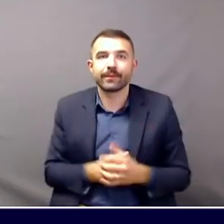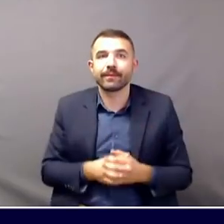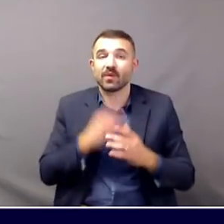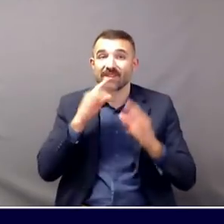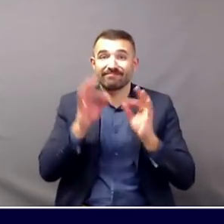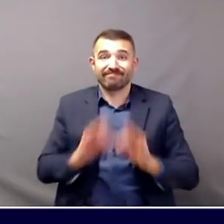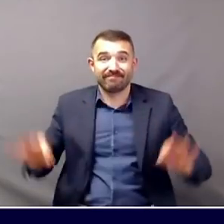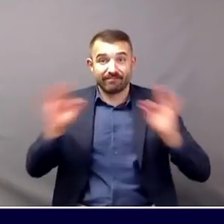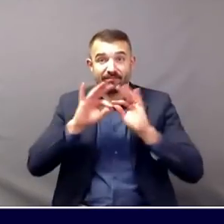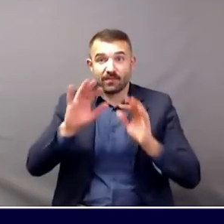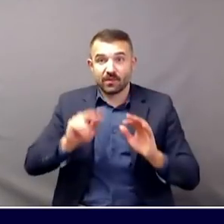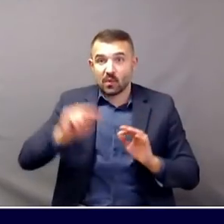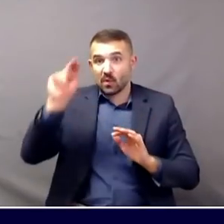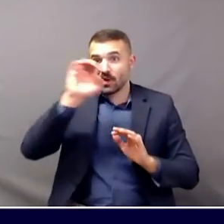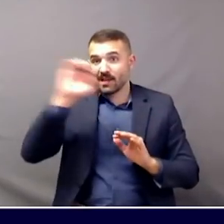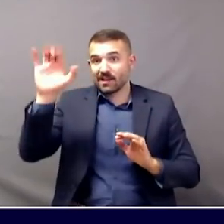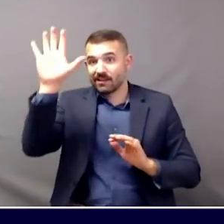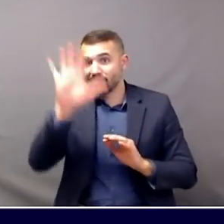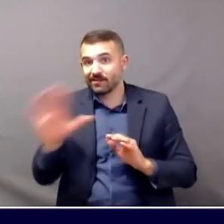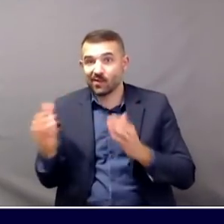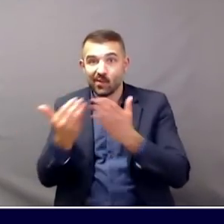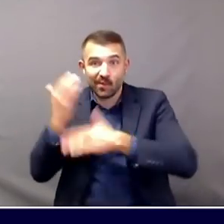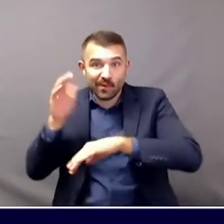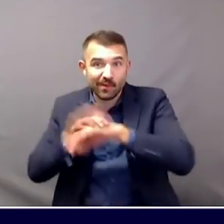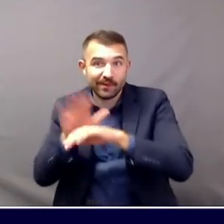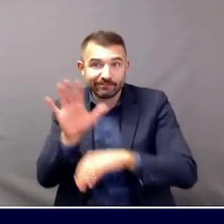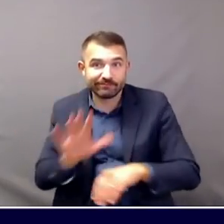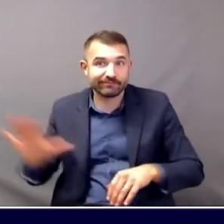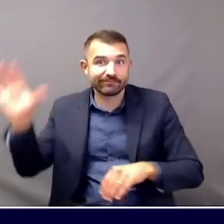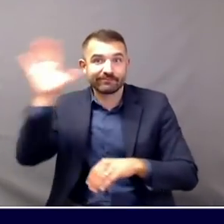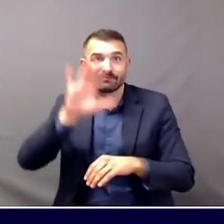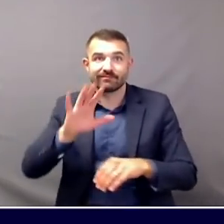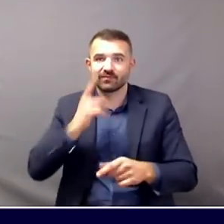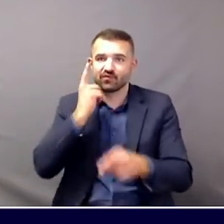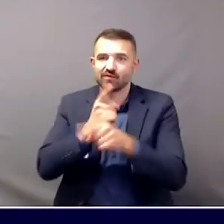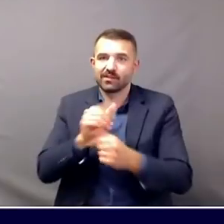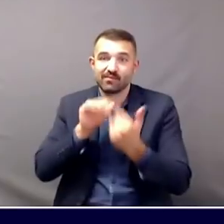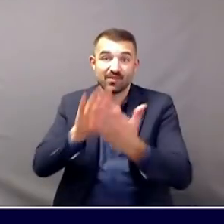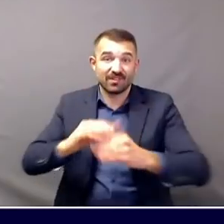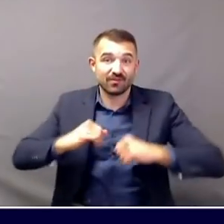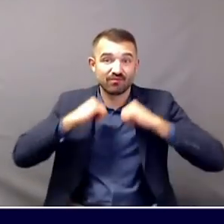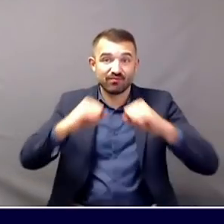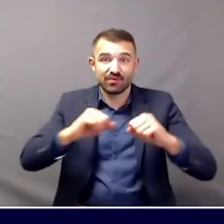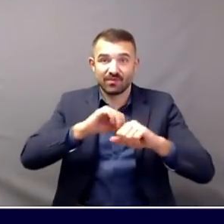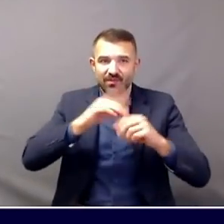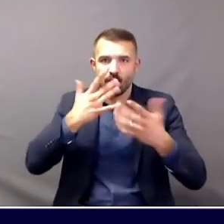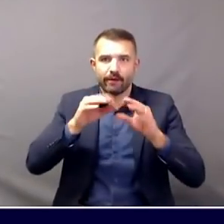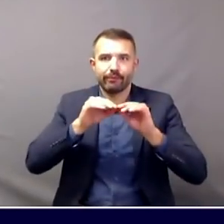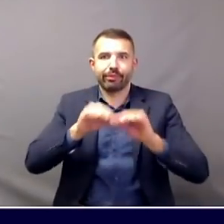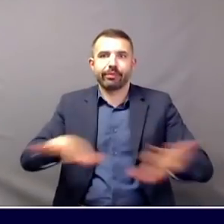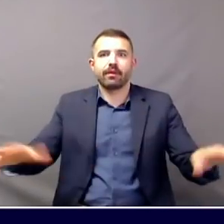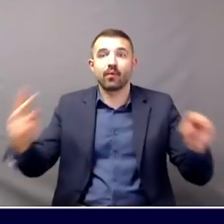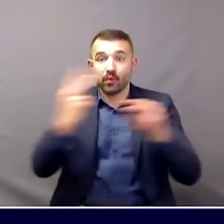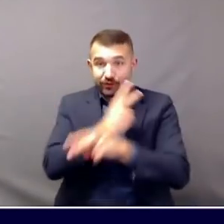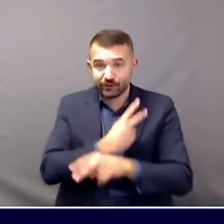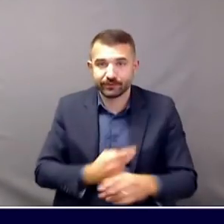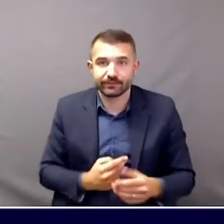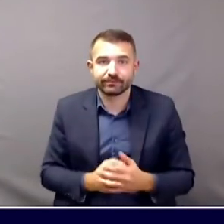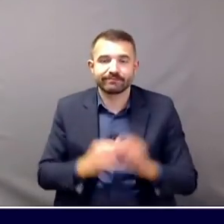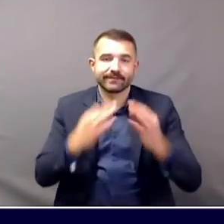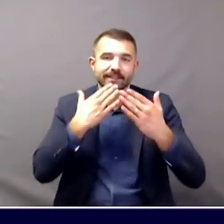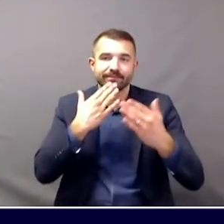states on strategies to prevent the spread of COVID-19. Thank you both. I'm going to turn now to Steve